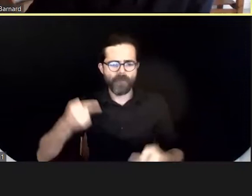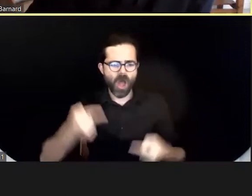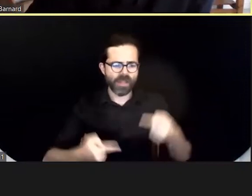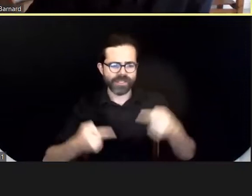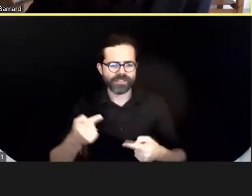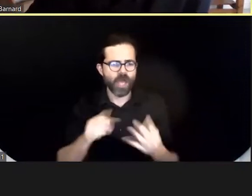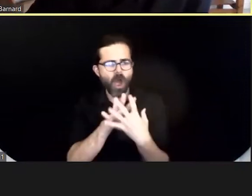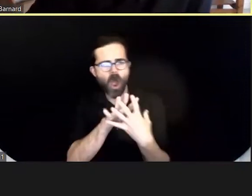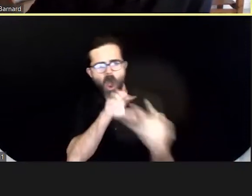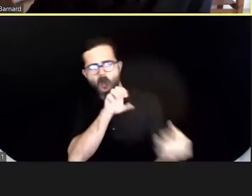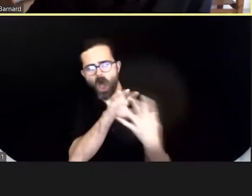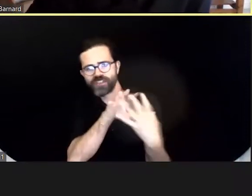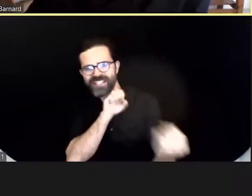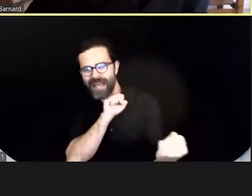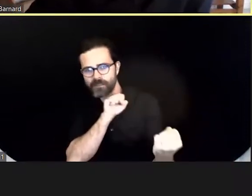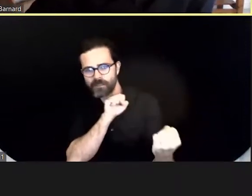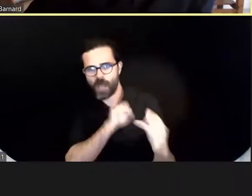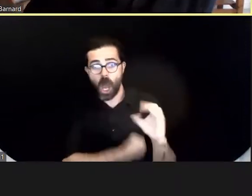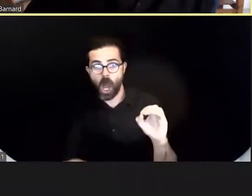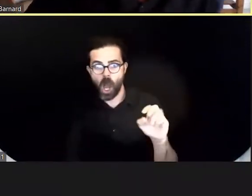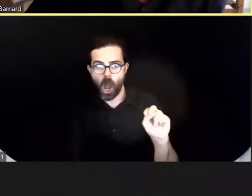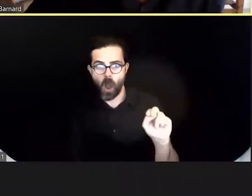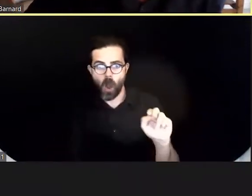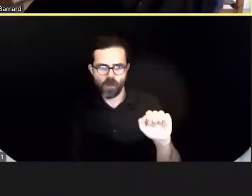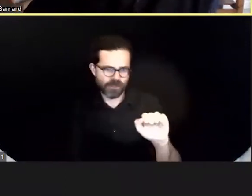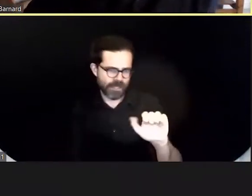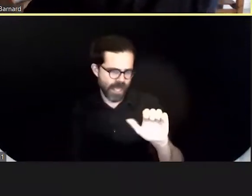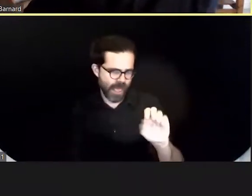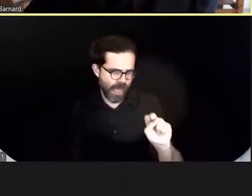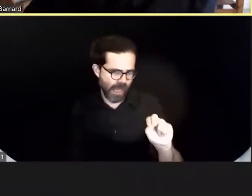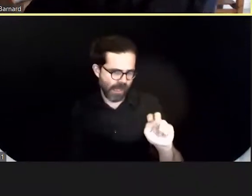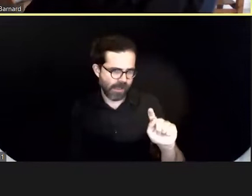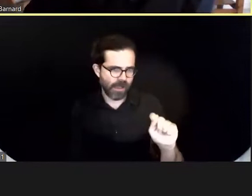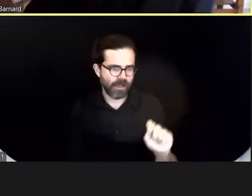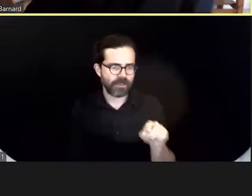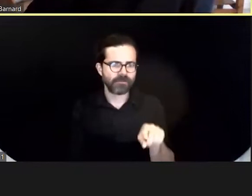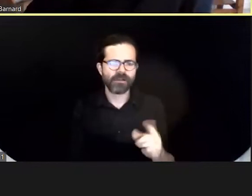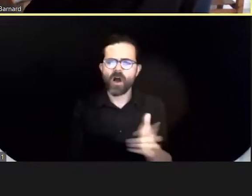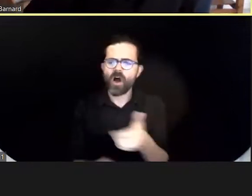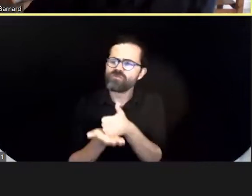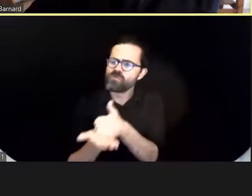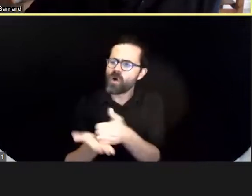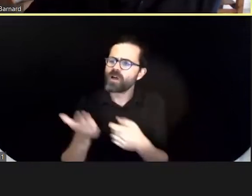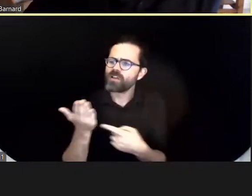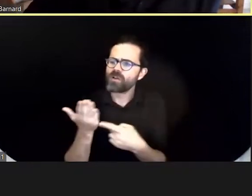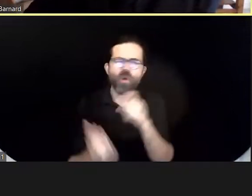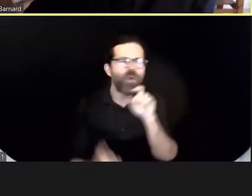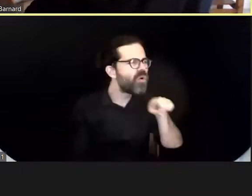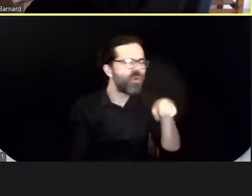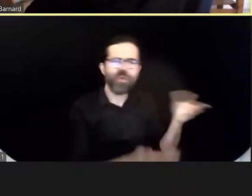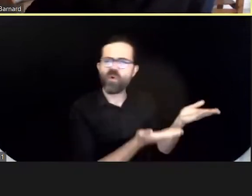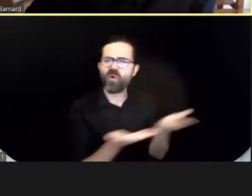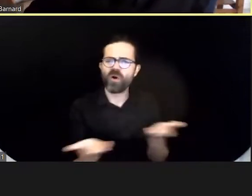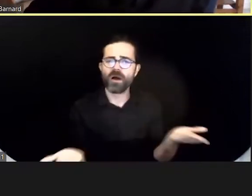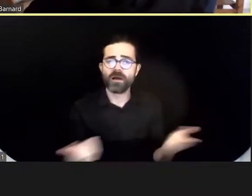it? Who is supporting the technology? What happens if it goes wrong? What happens when